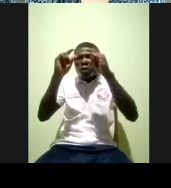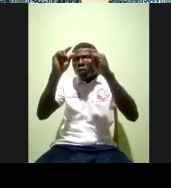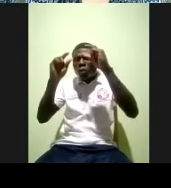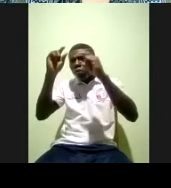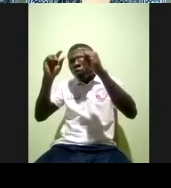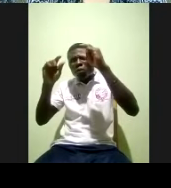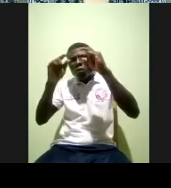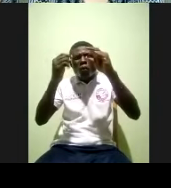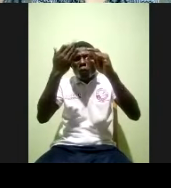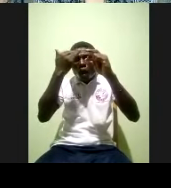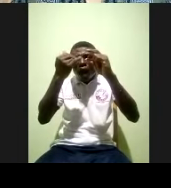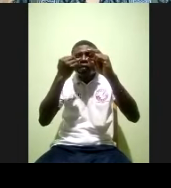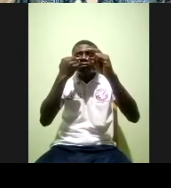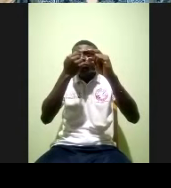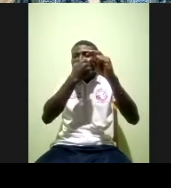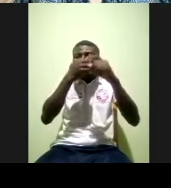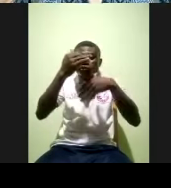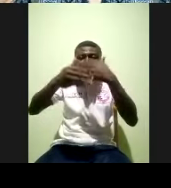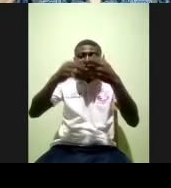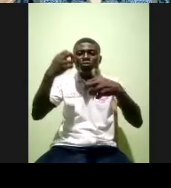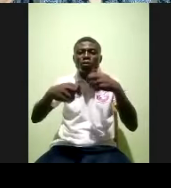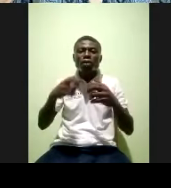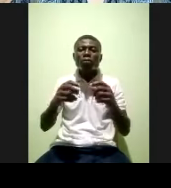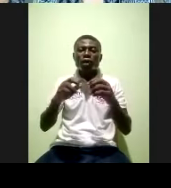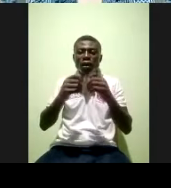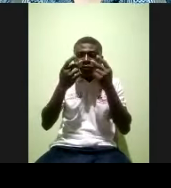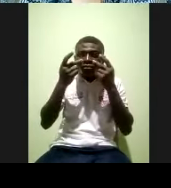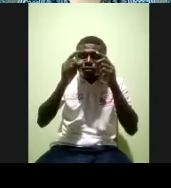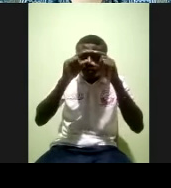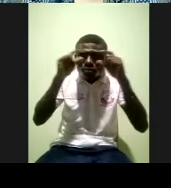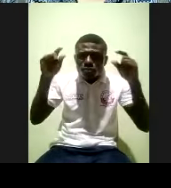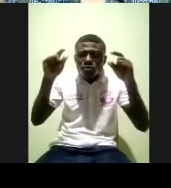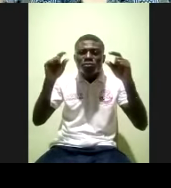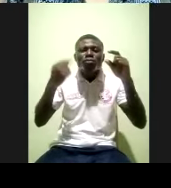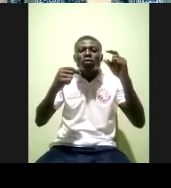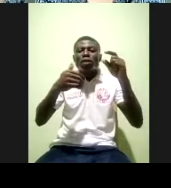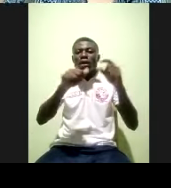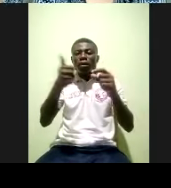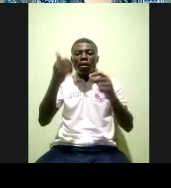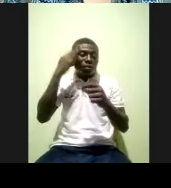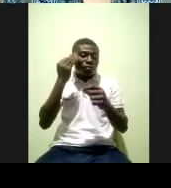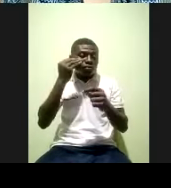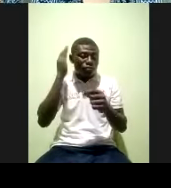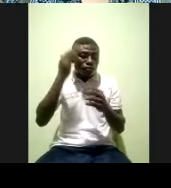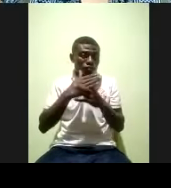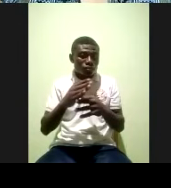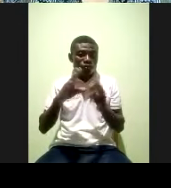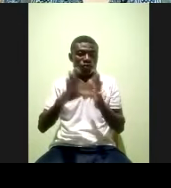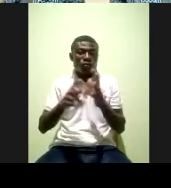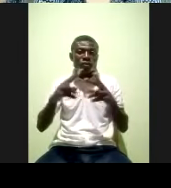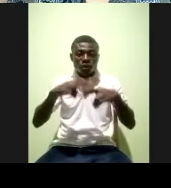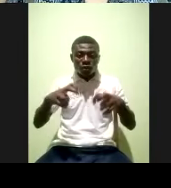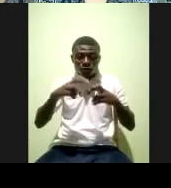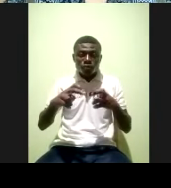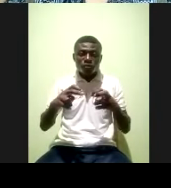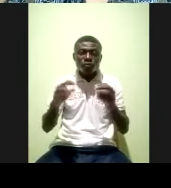processing issues. Now, I am going to share another experience and research-based fact that no two